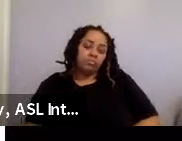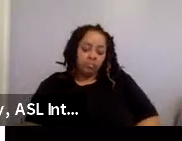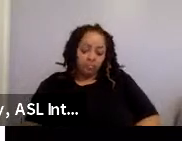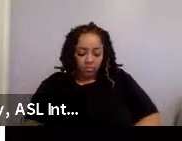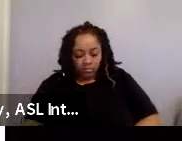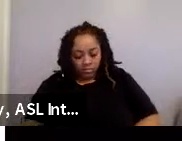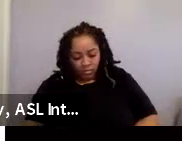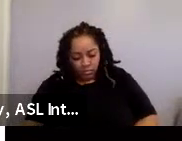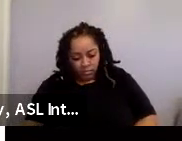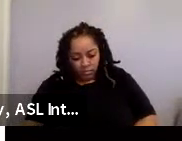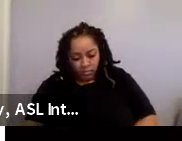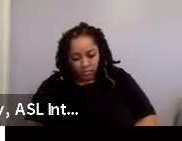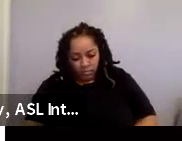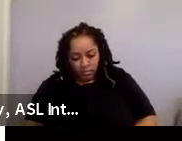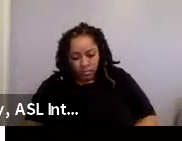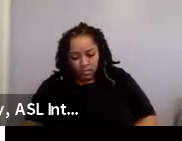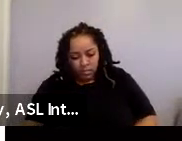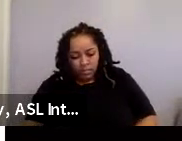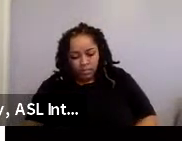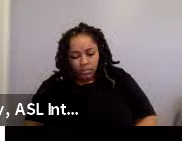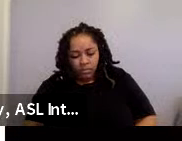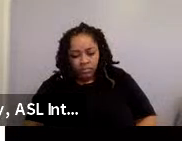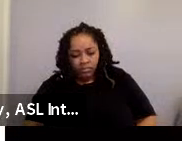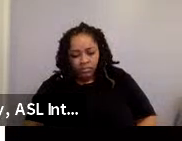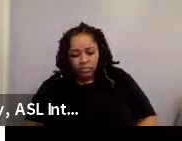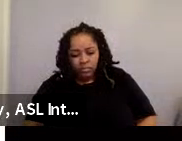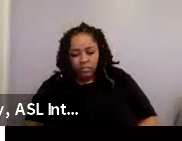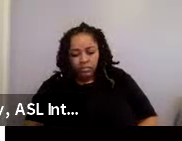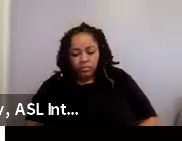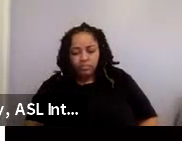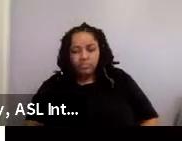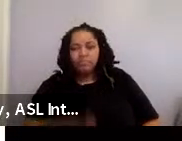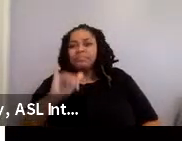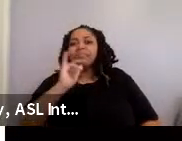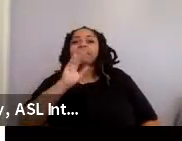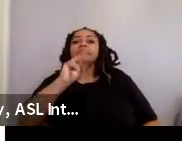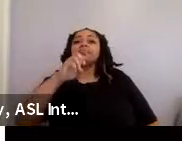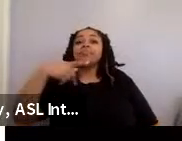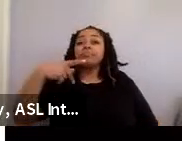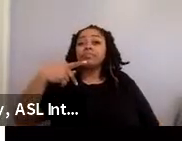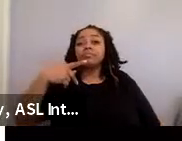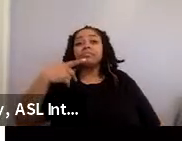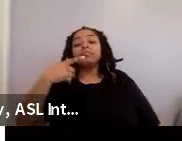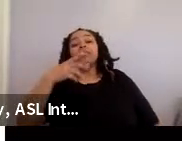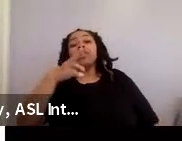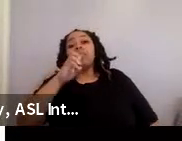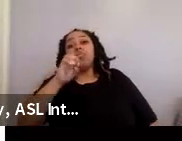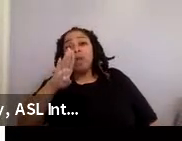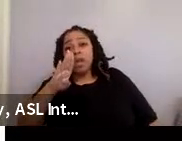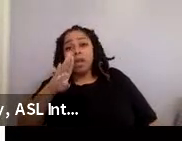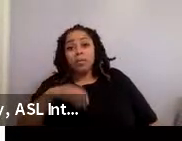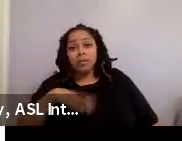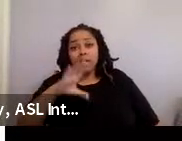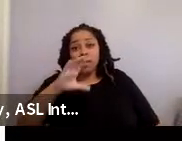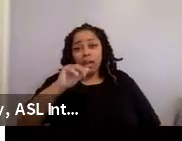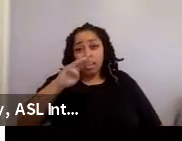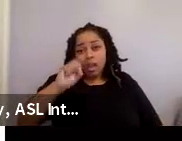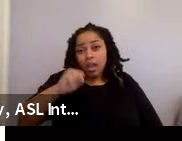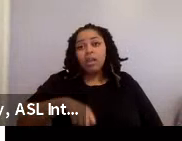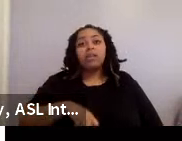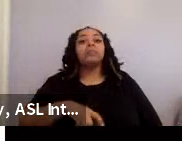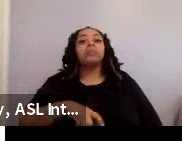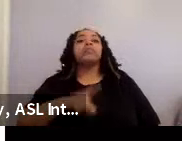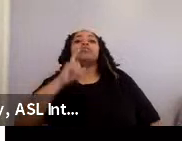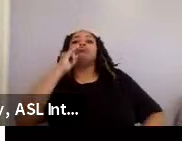So this kind of comes up with things like maps and graphical information system and webcams and drawing and painting applications.